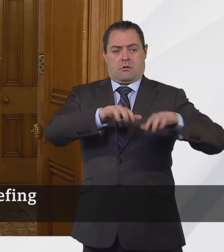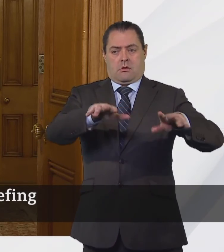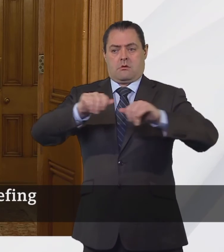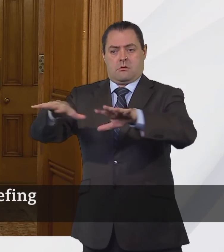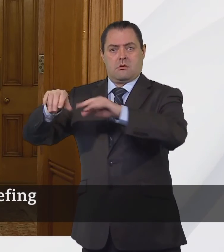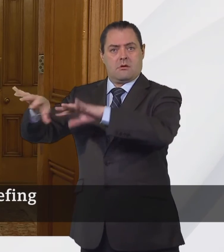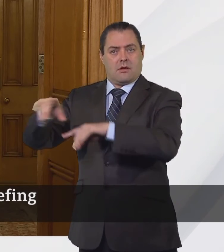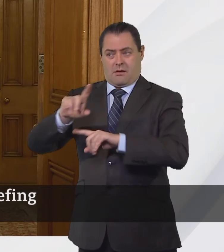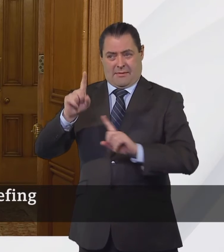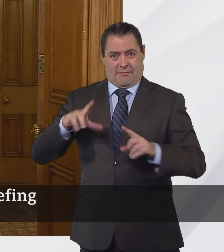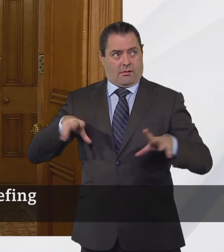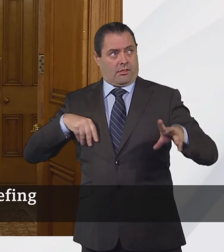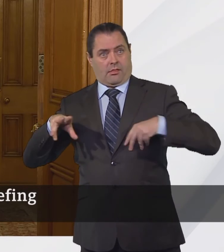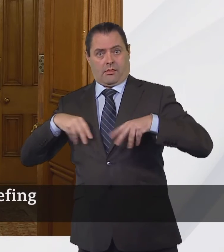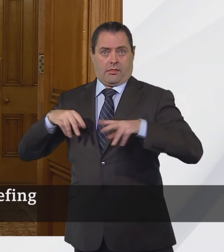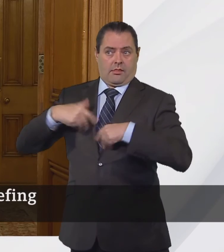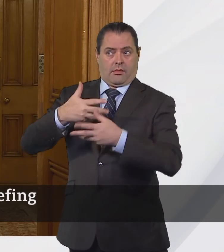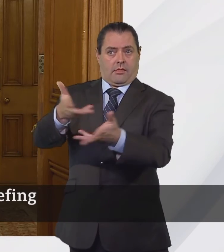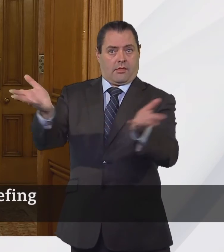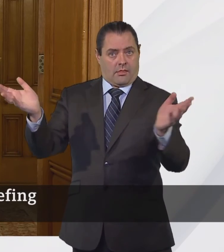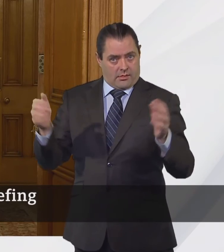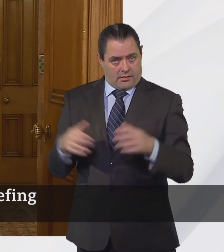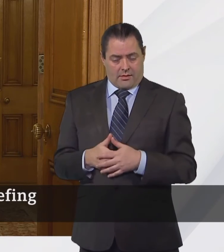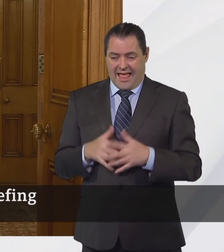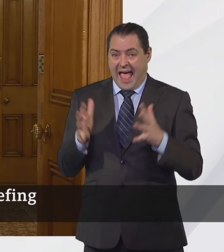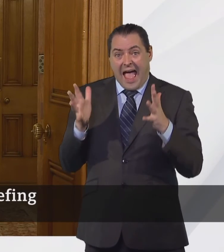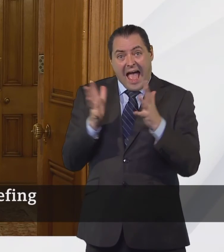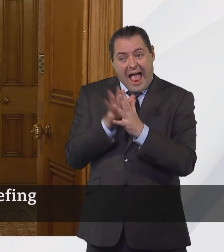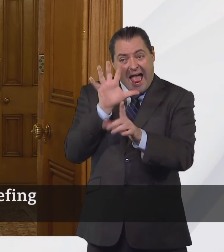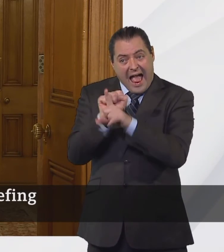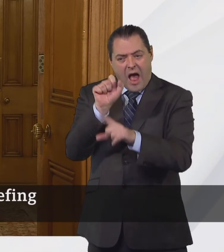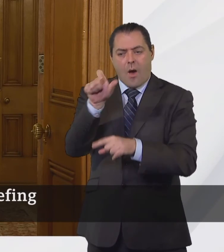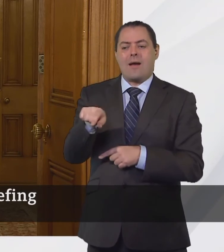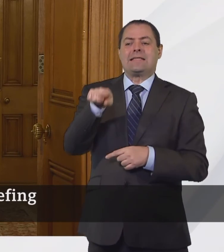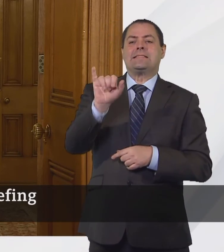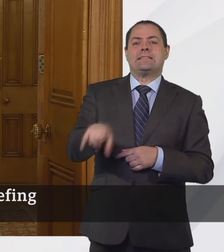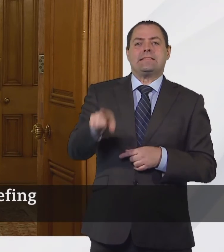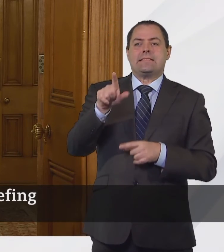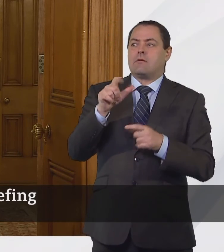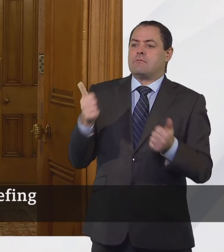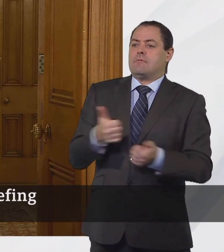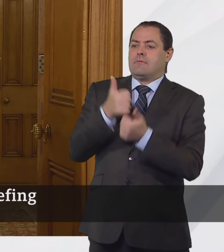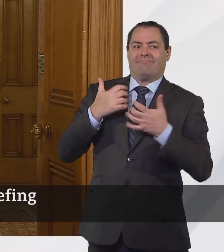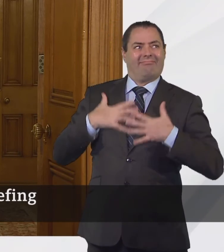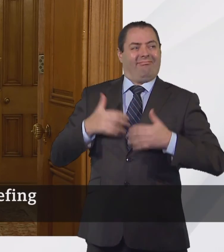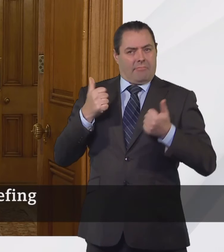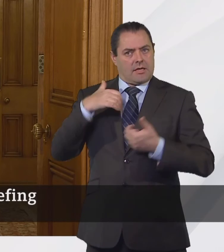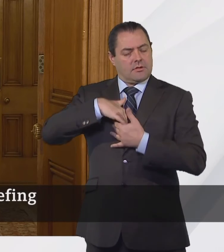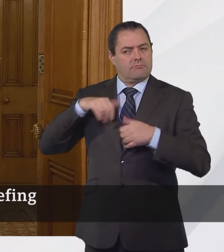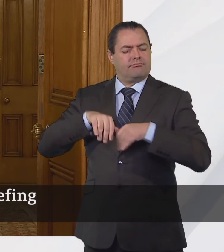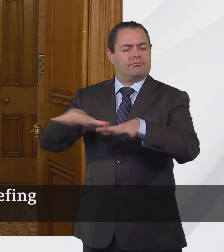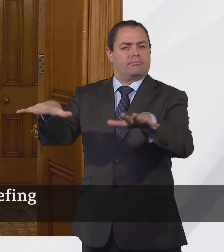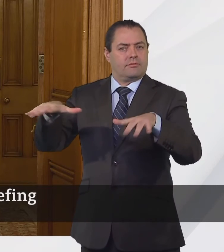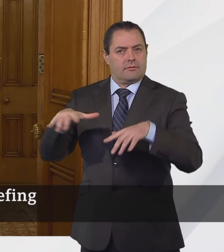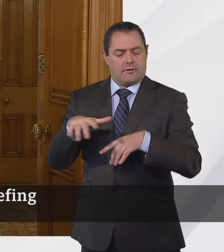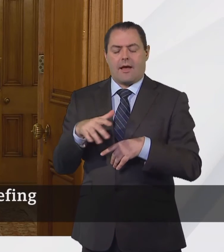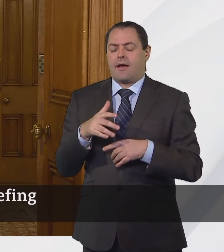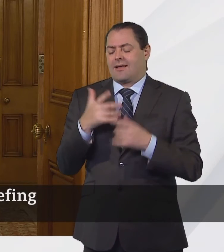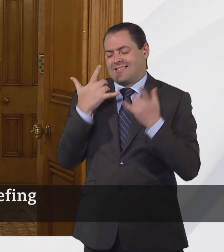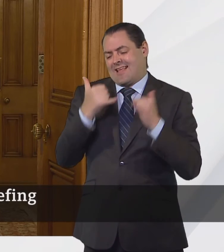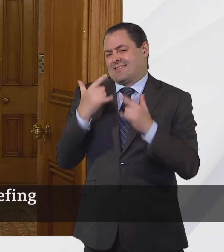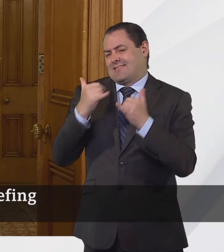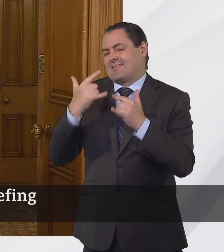identify them and protect everyone is through mass testing, and Liverpool shows what can be